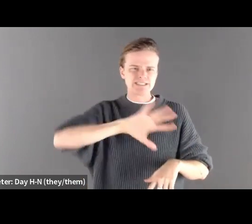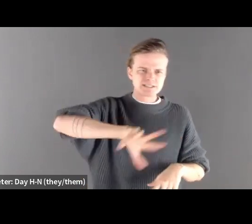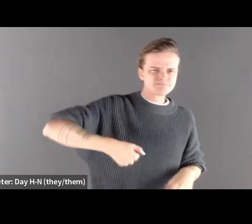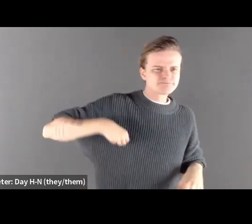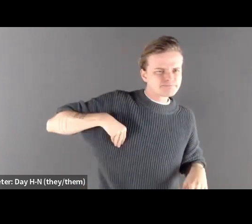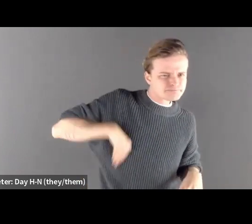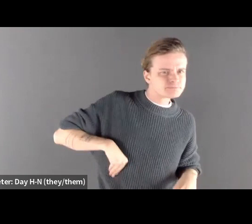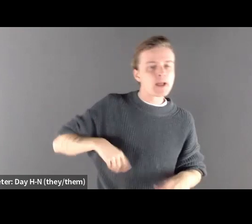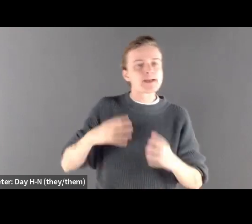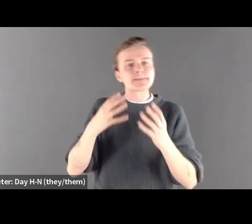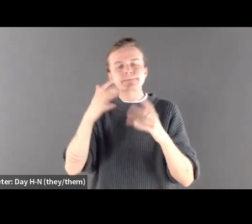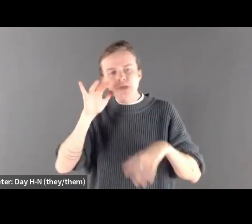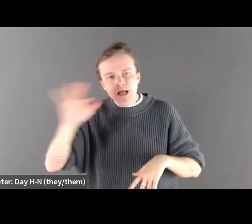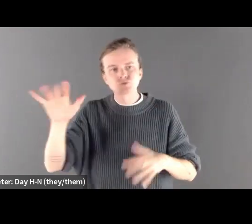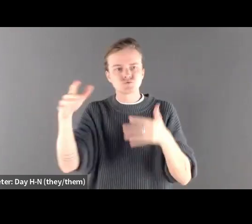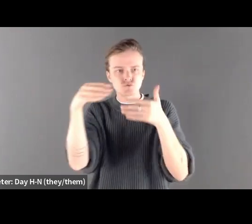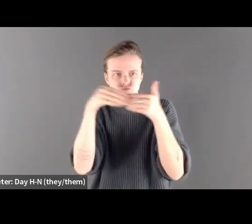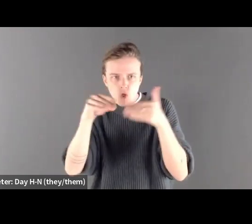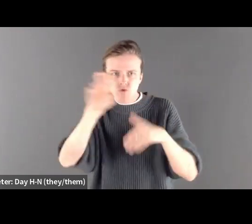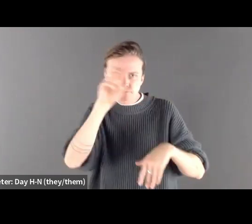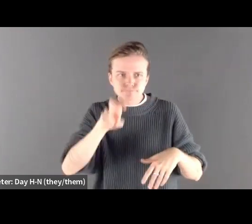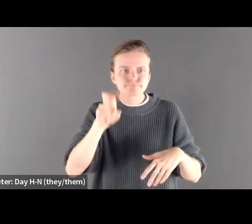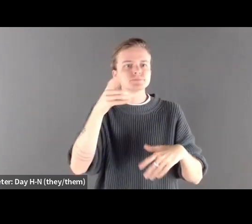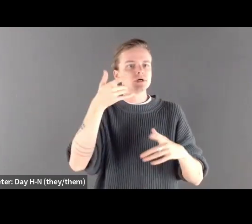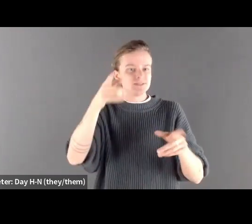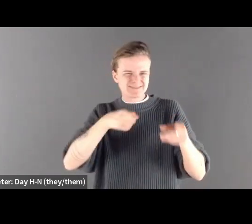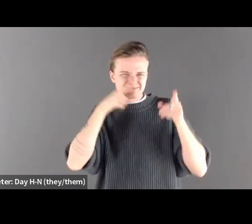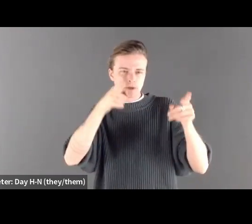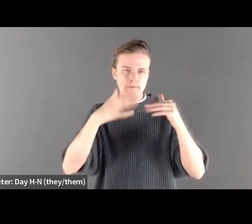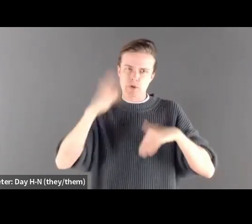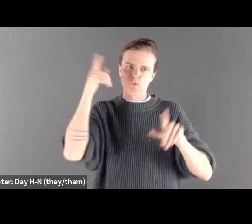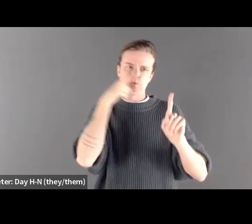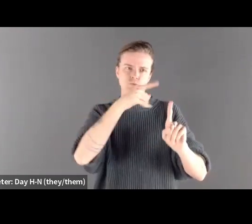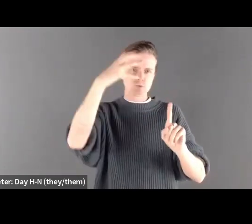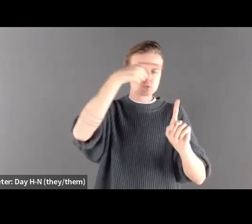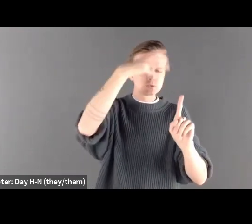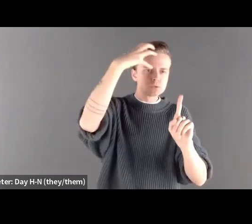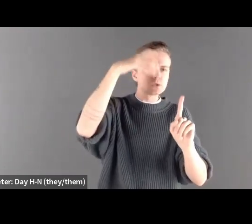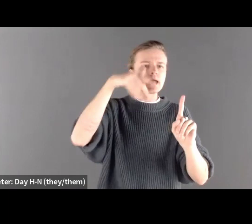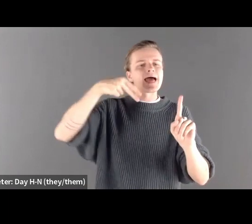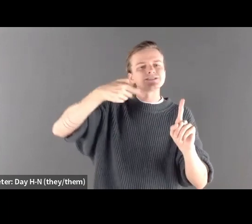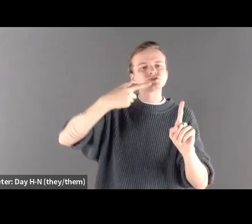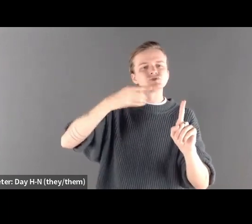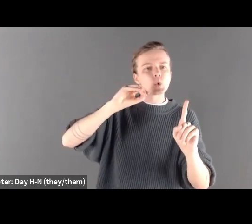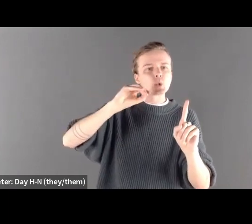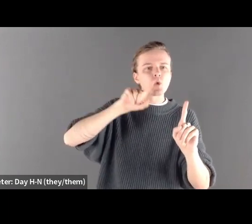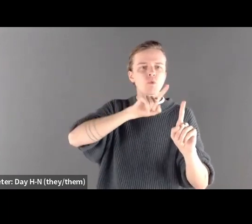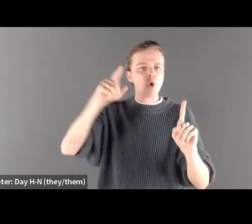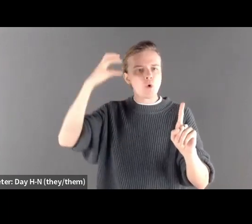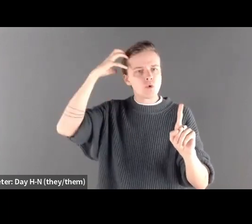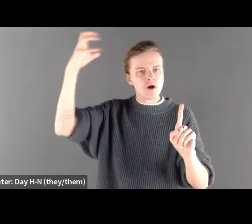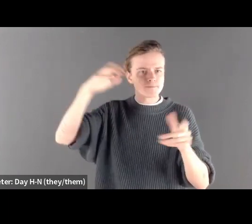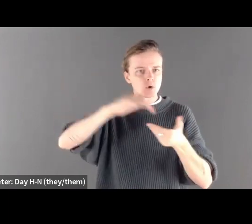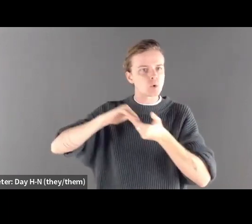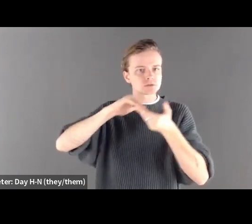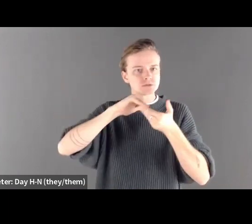and disinformation campaigns, specifically targeting NGOs. We observed attacks.